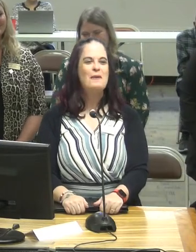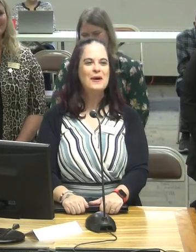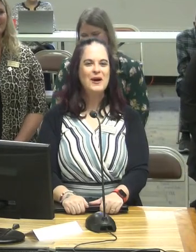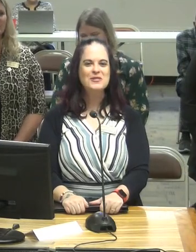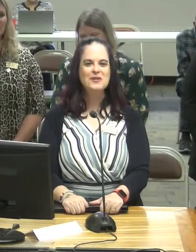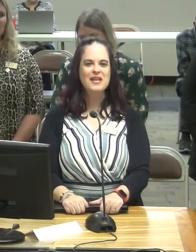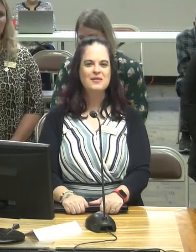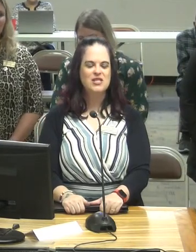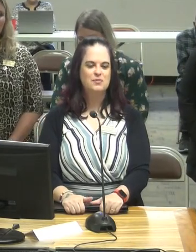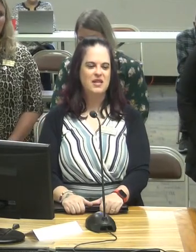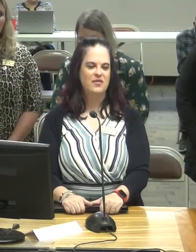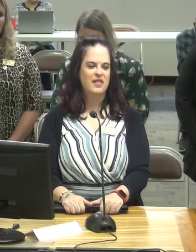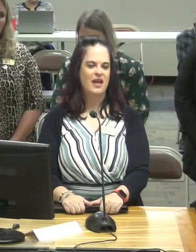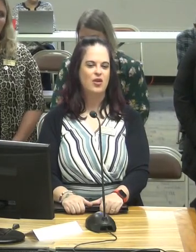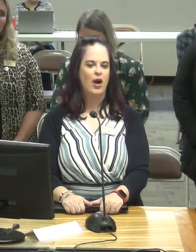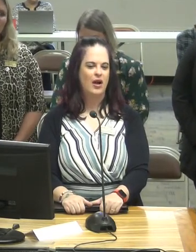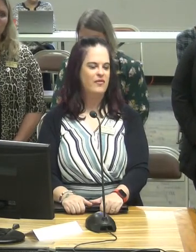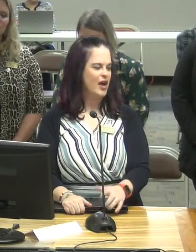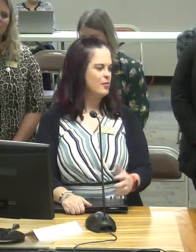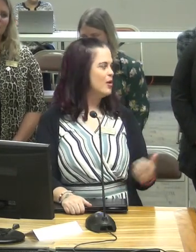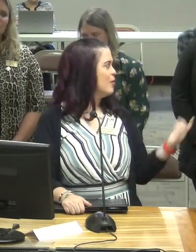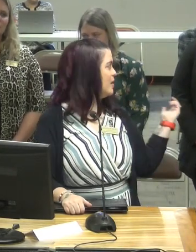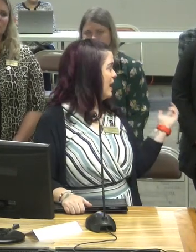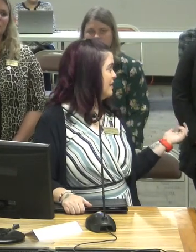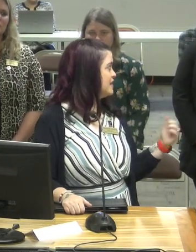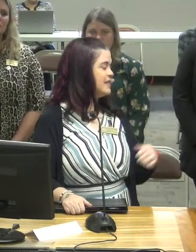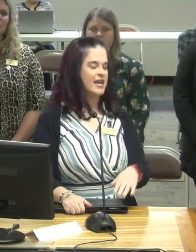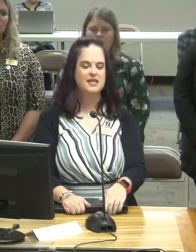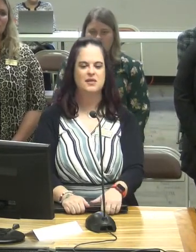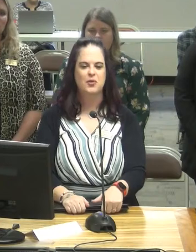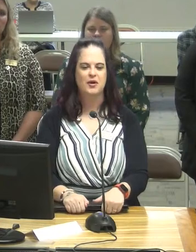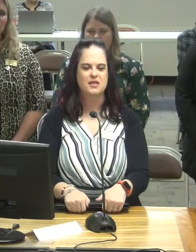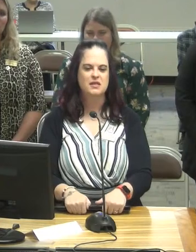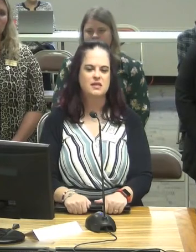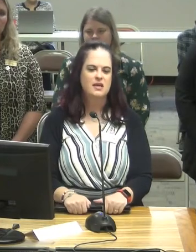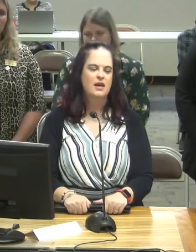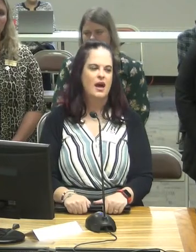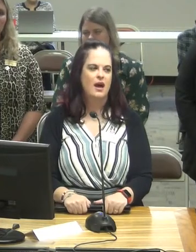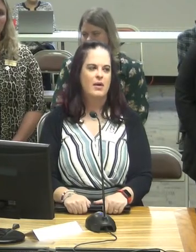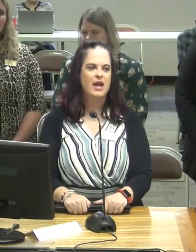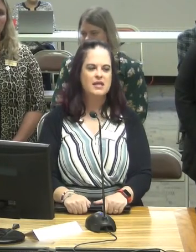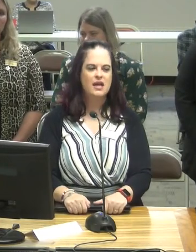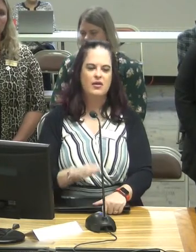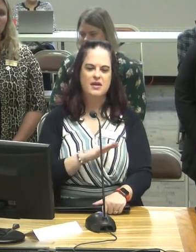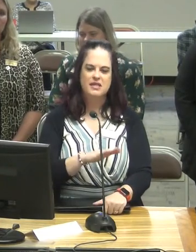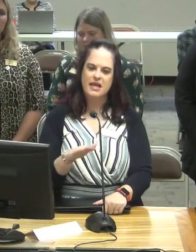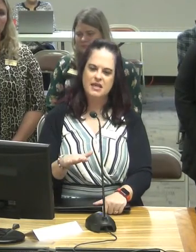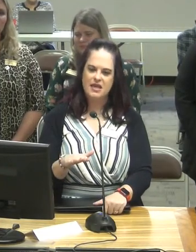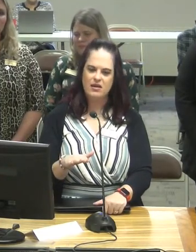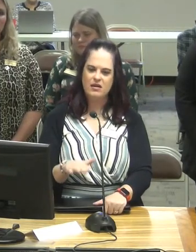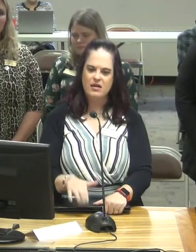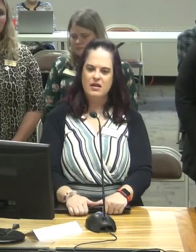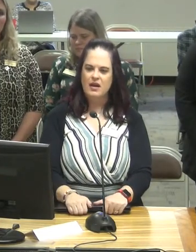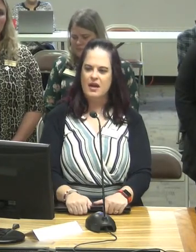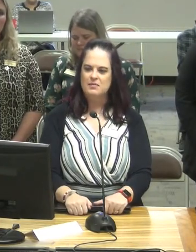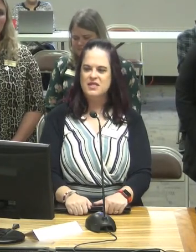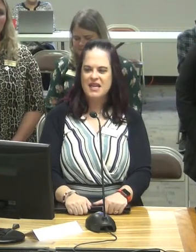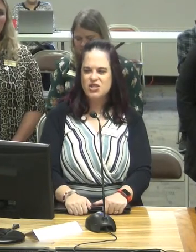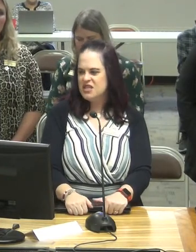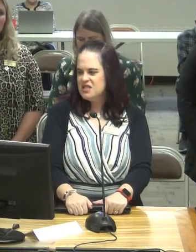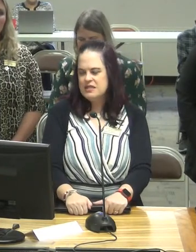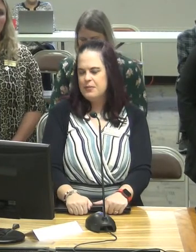but also like just belief in that you are valuable and what you have to say is important and it's not going to end here